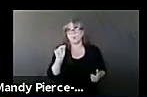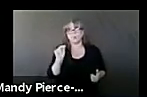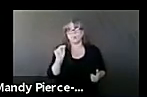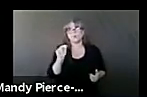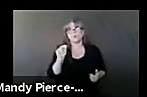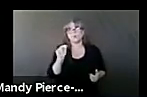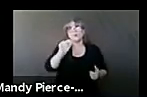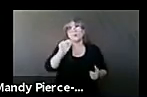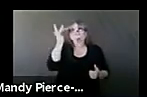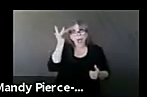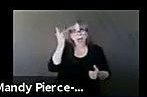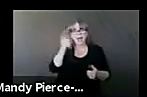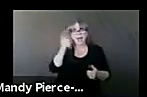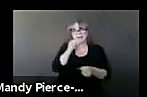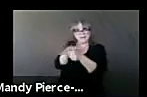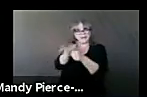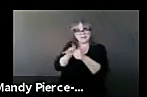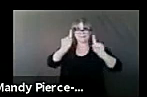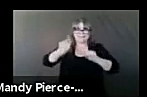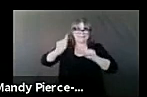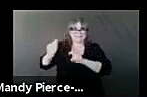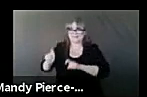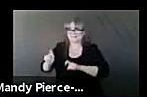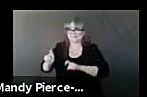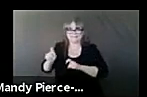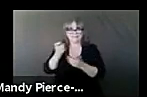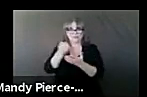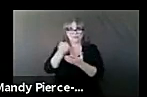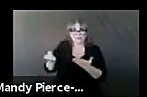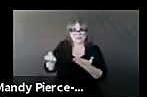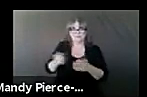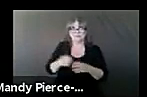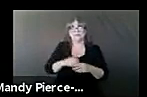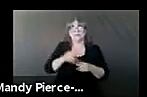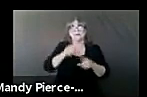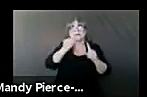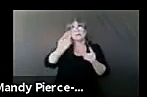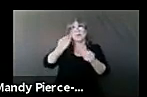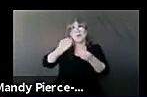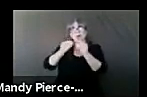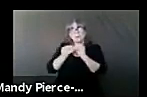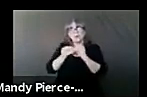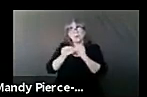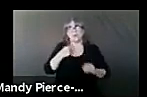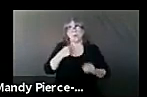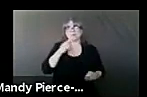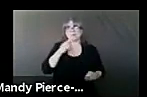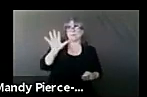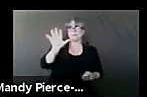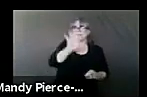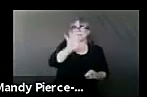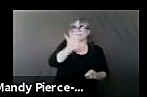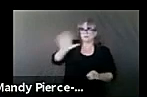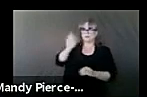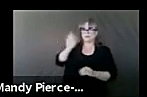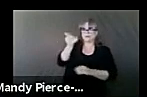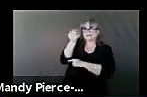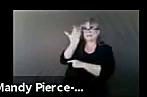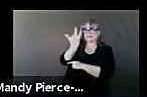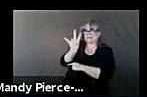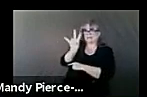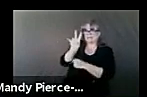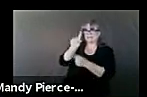that around 17,000 to 18,000 Coloradans have had COVID-19 illness. So this is more